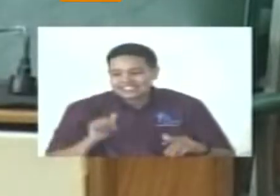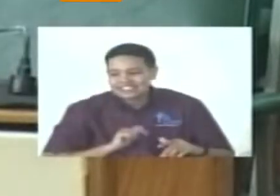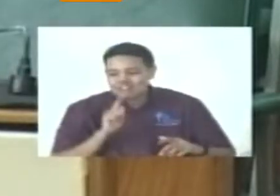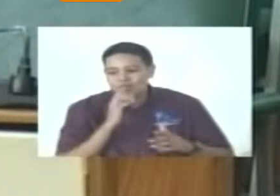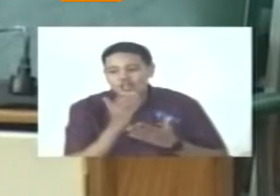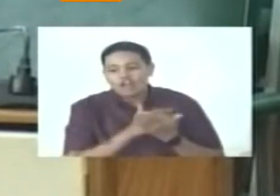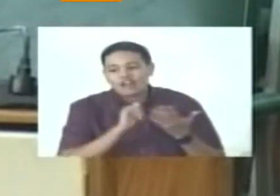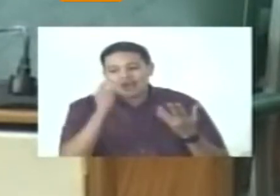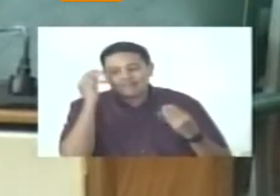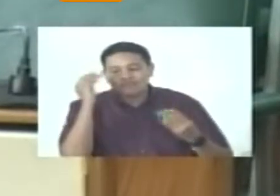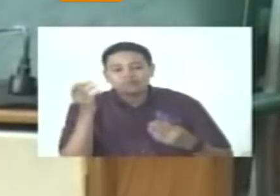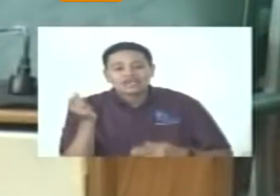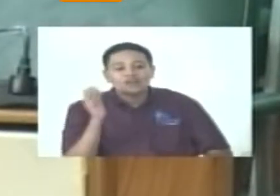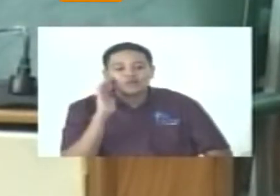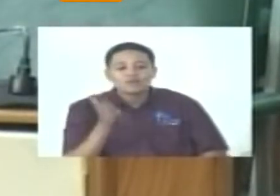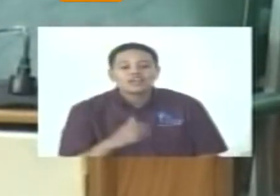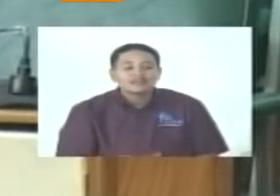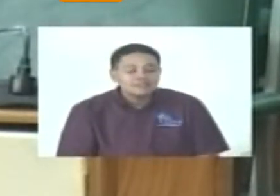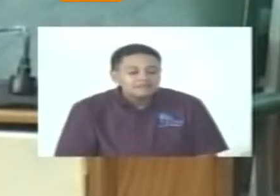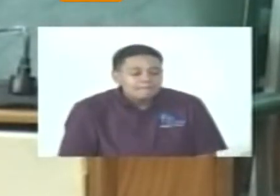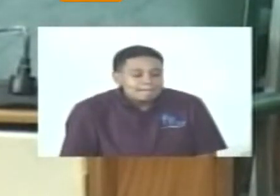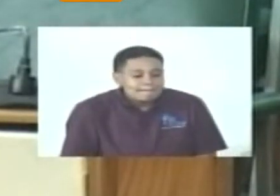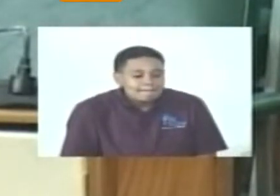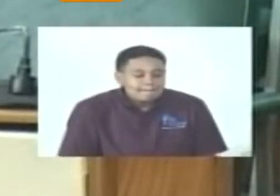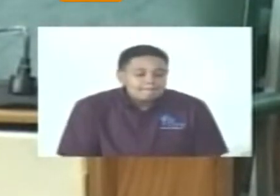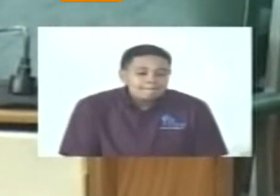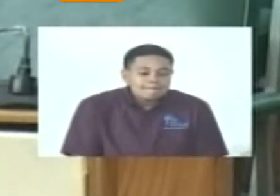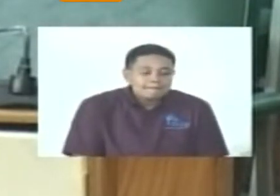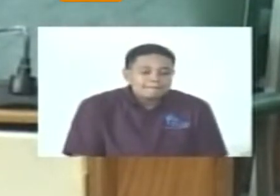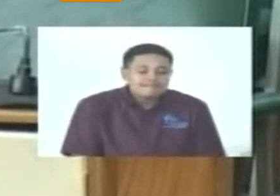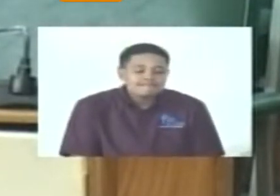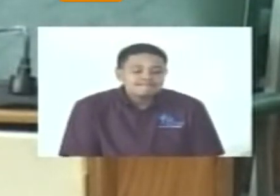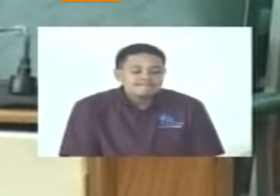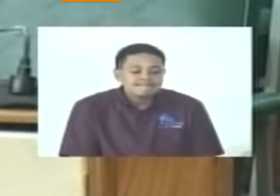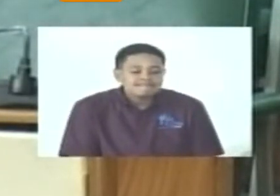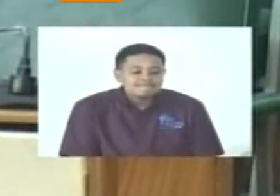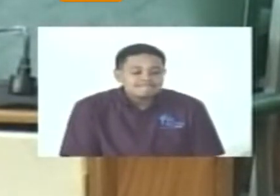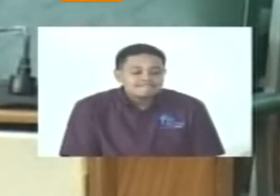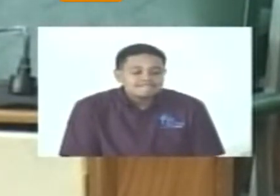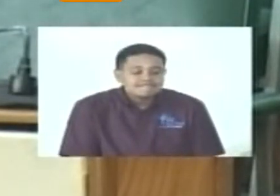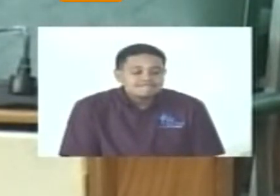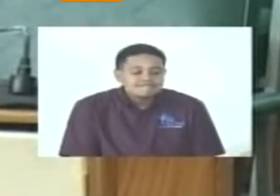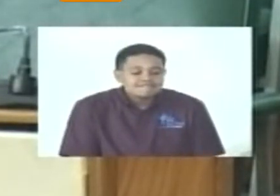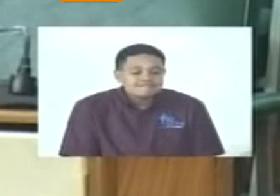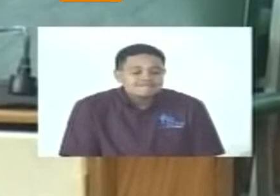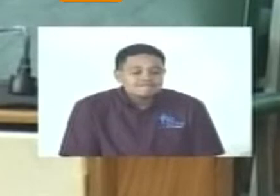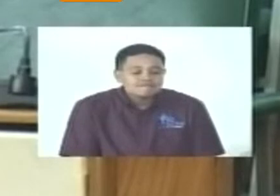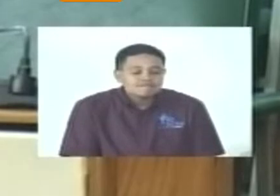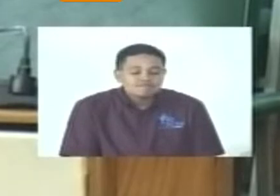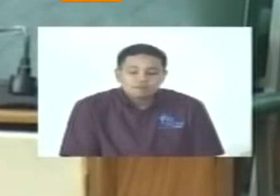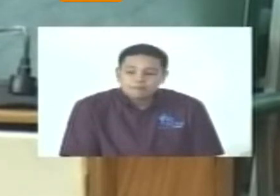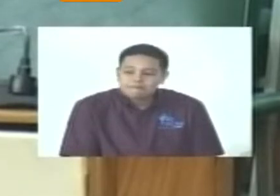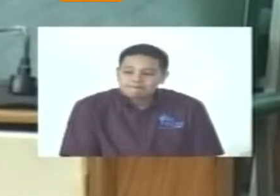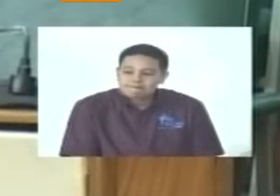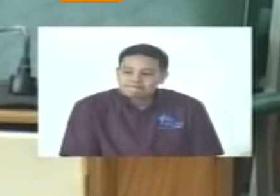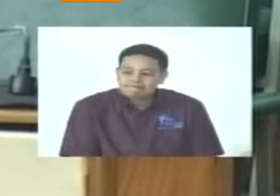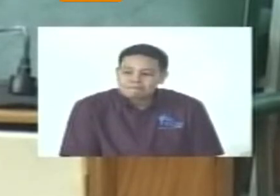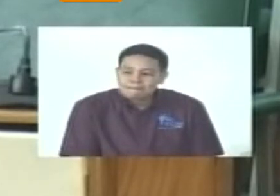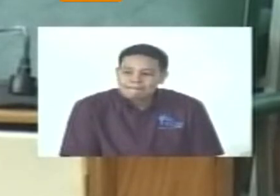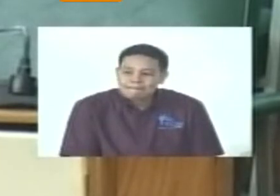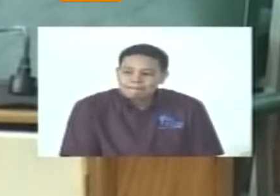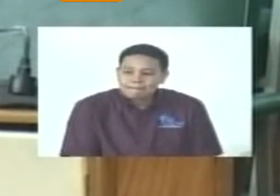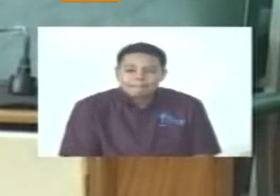information, Mr. President. I would like to make some other points, as matters would have been raised, certainly from